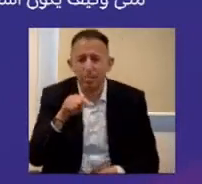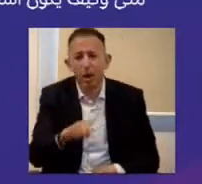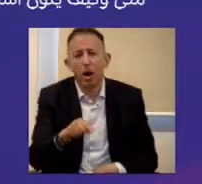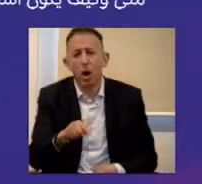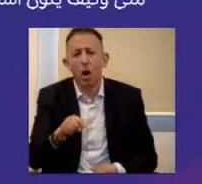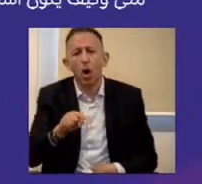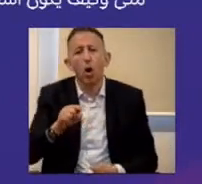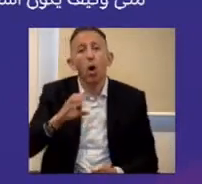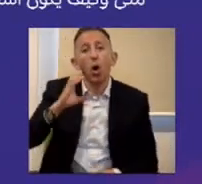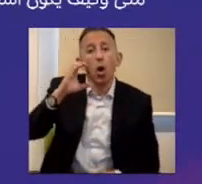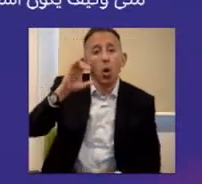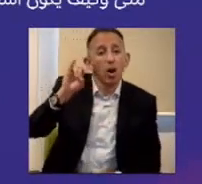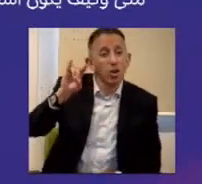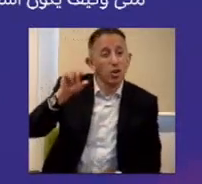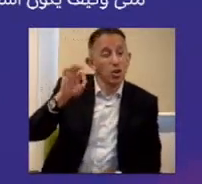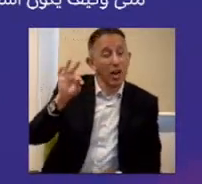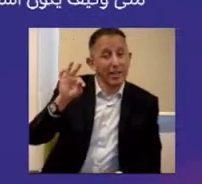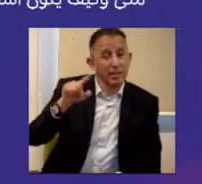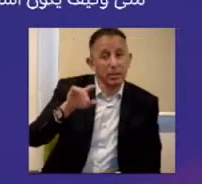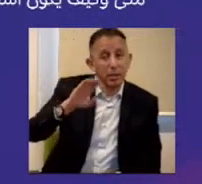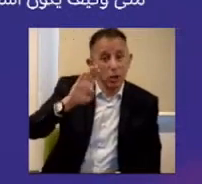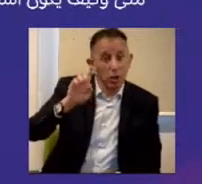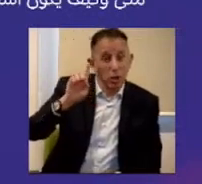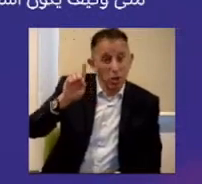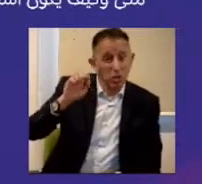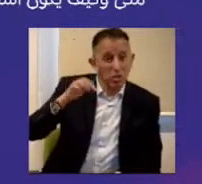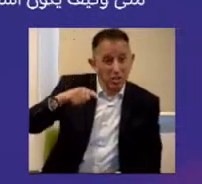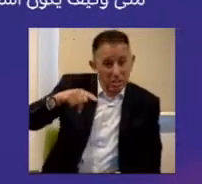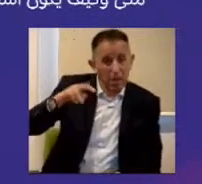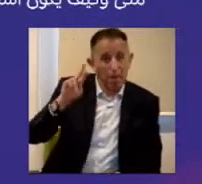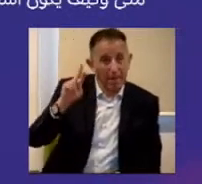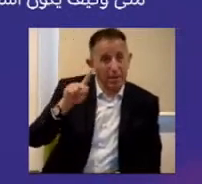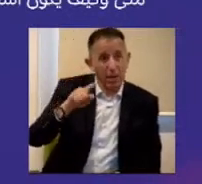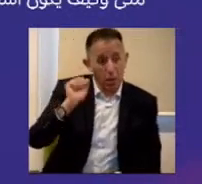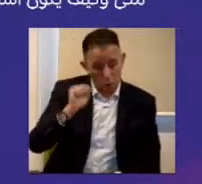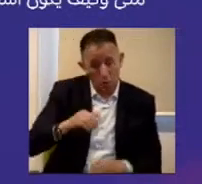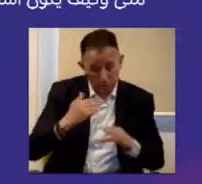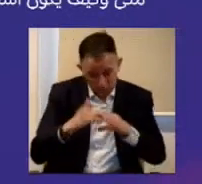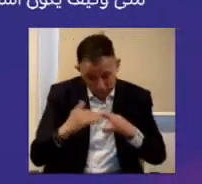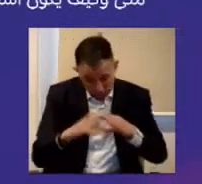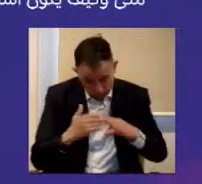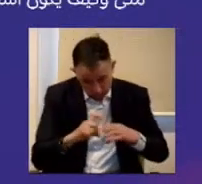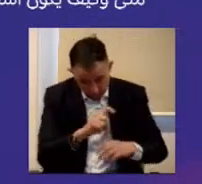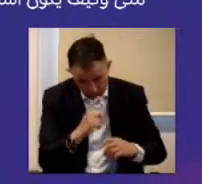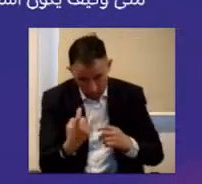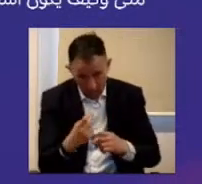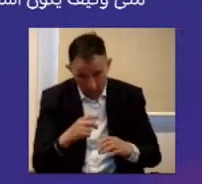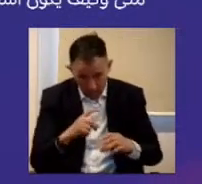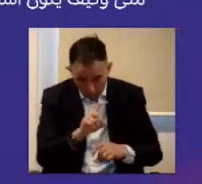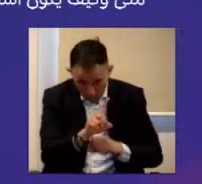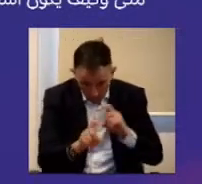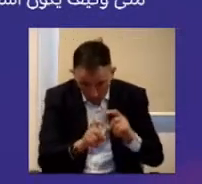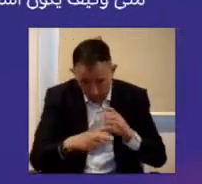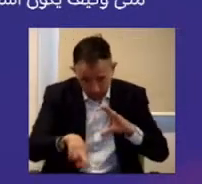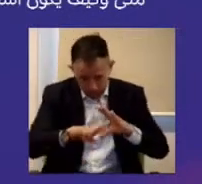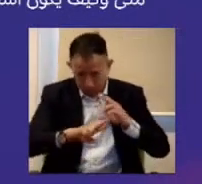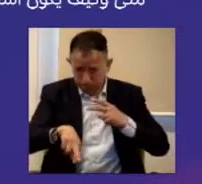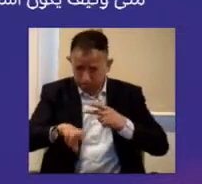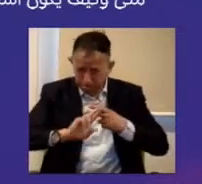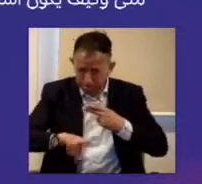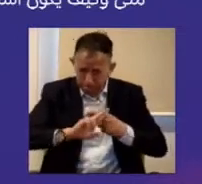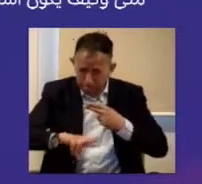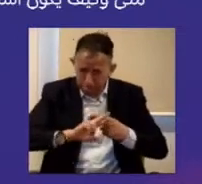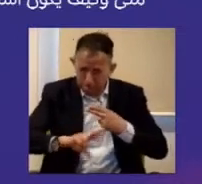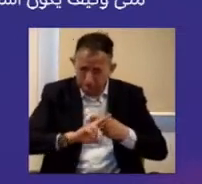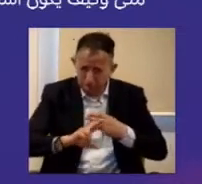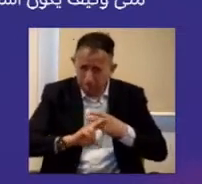statistical induction. You have specialized algorithms, but they are not here. You do logic, mathematics, programming, planning.